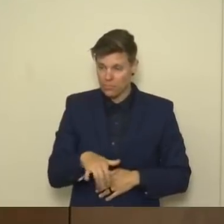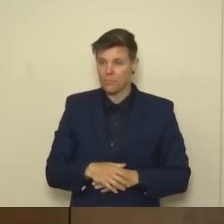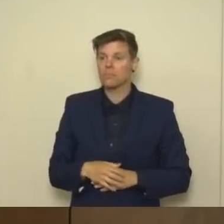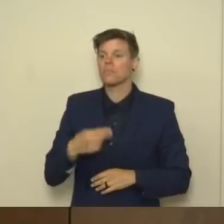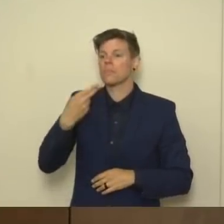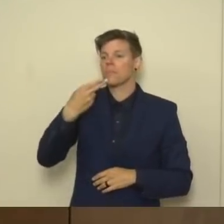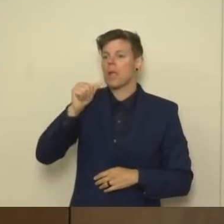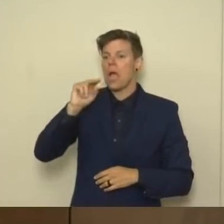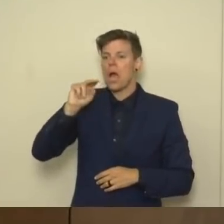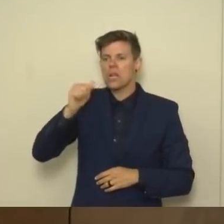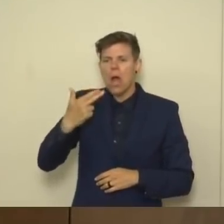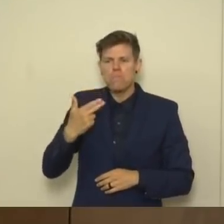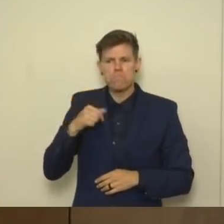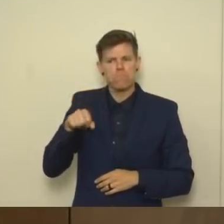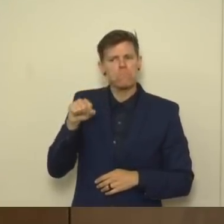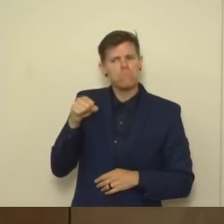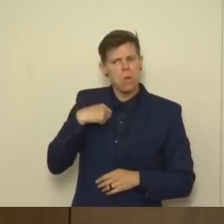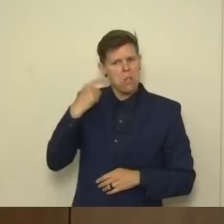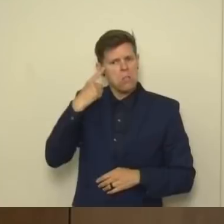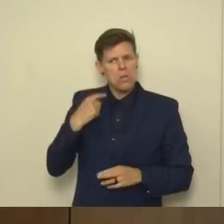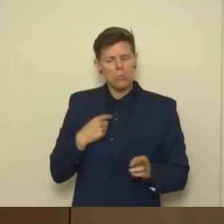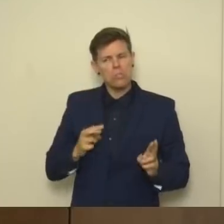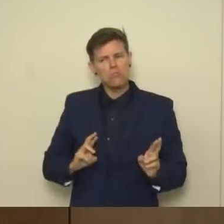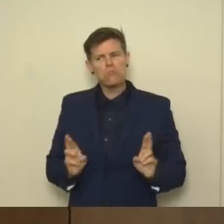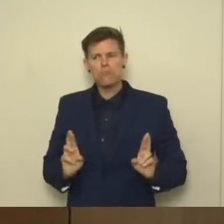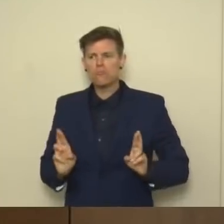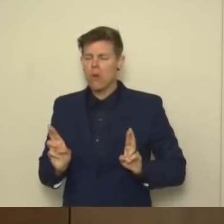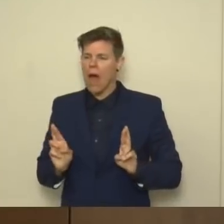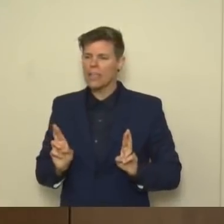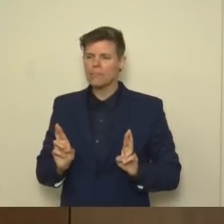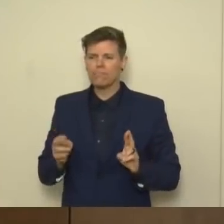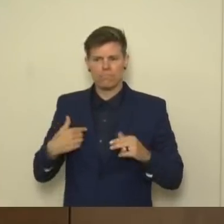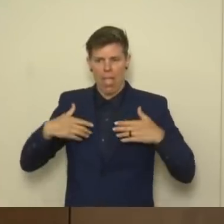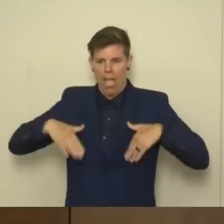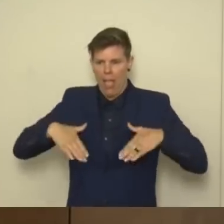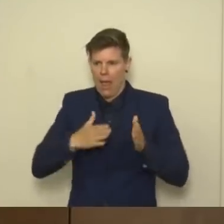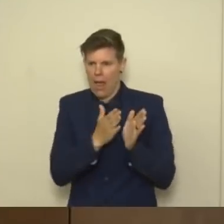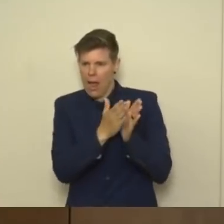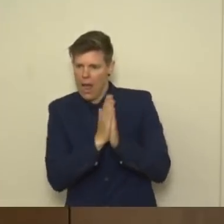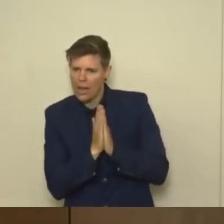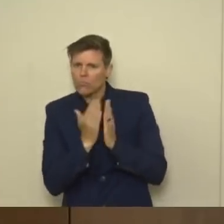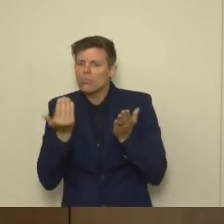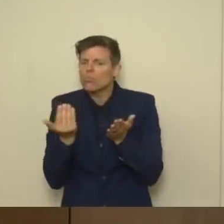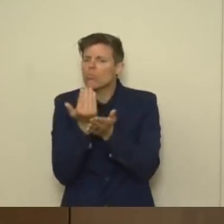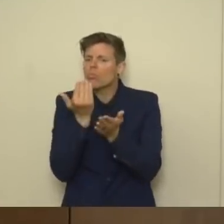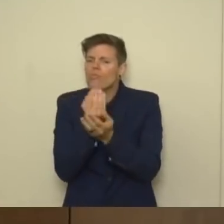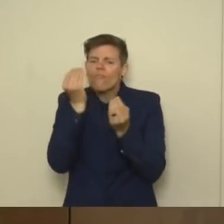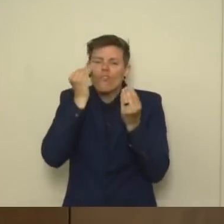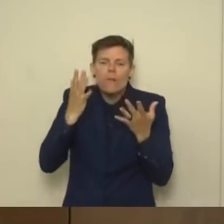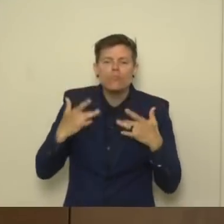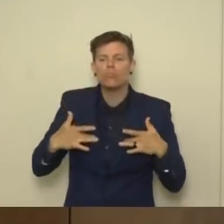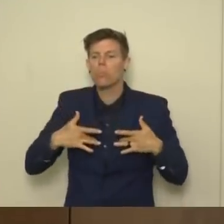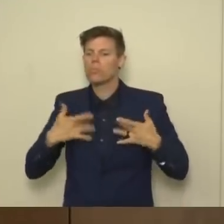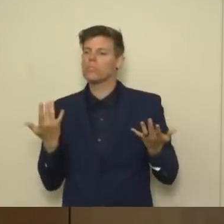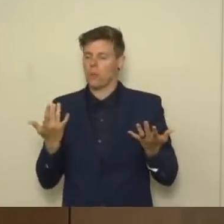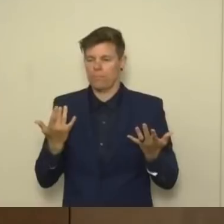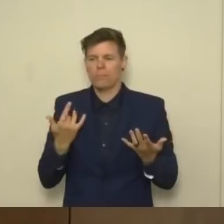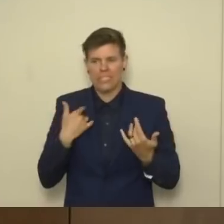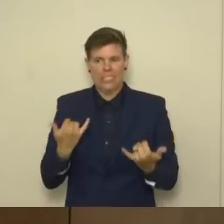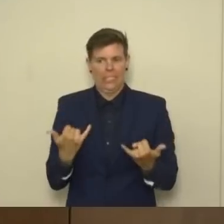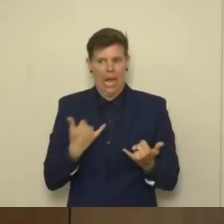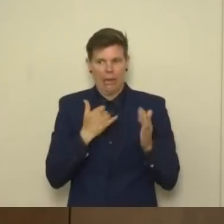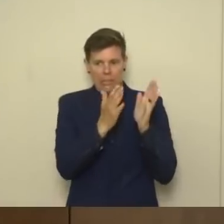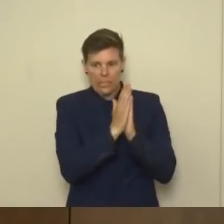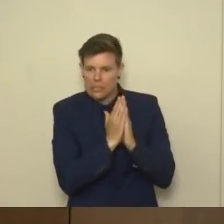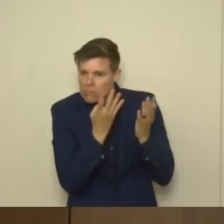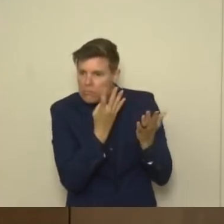track. I did not ask for an update about being on track. Typically I do. Corrections is one of our high-risk areas